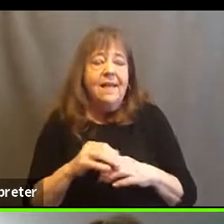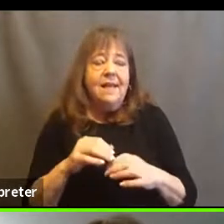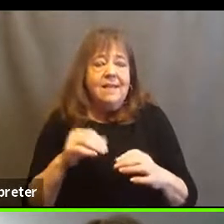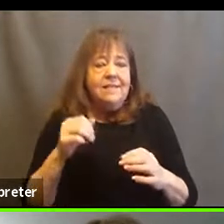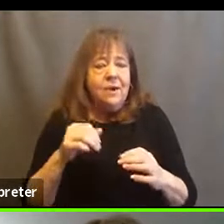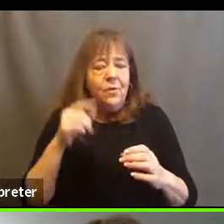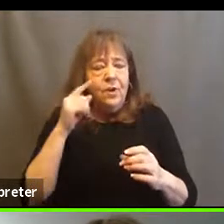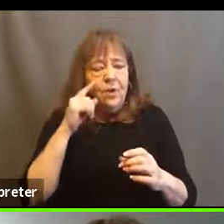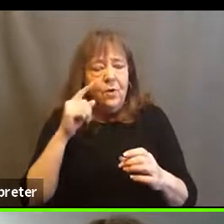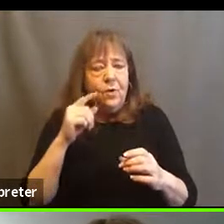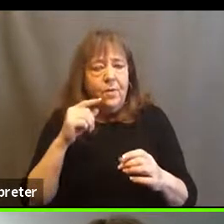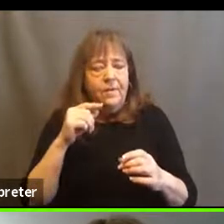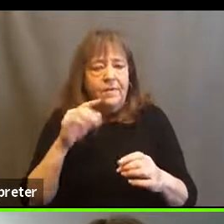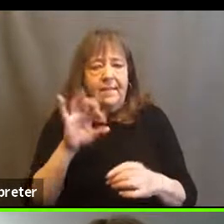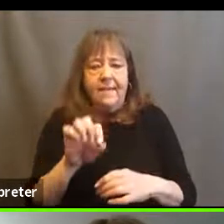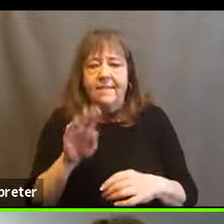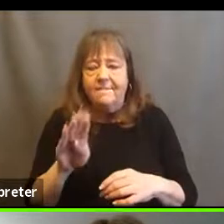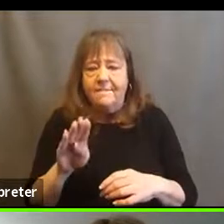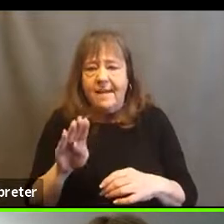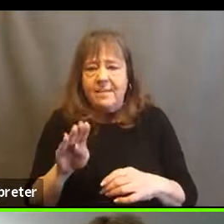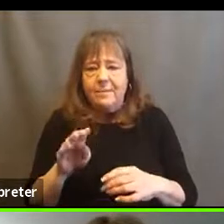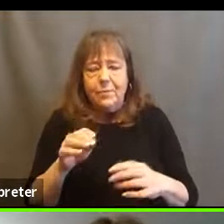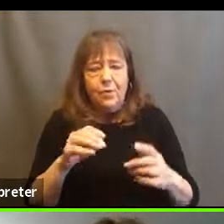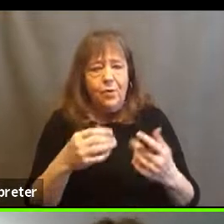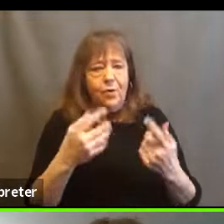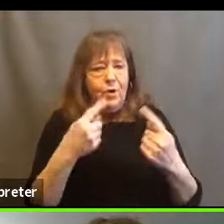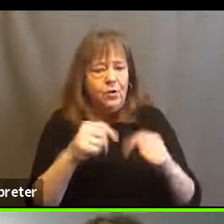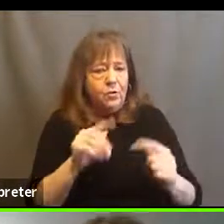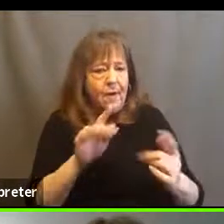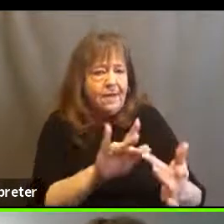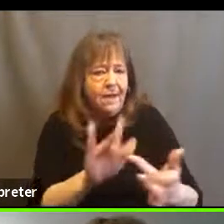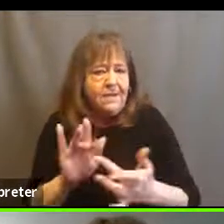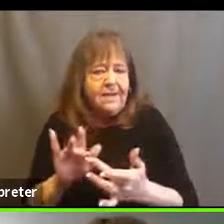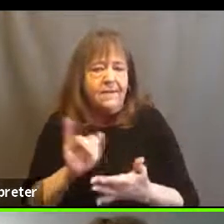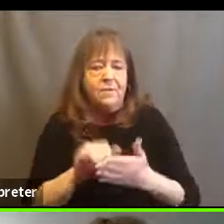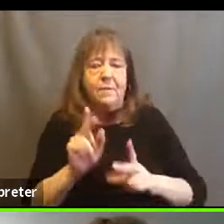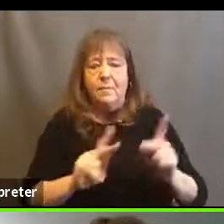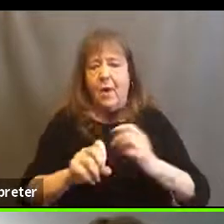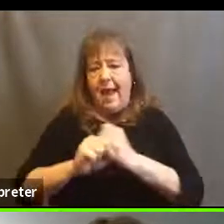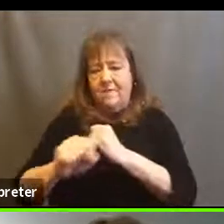targeted Facebook campaigns and the targeted advertising, there's a lot